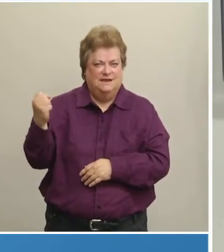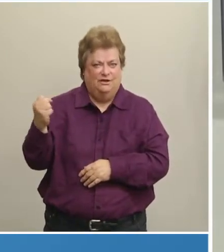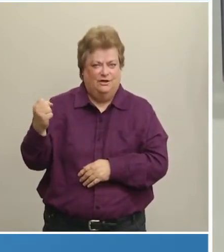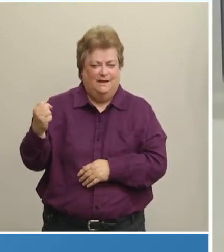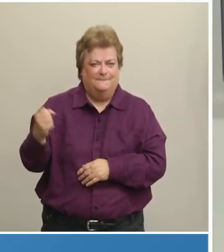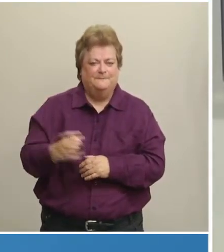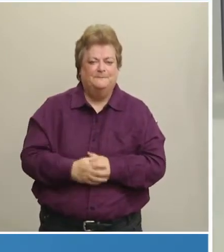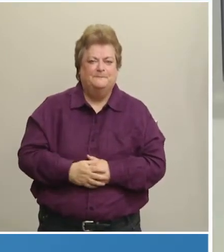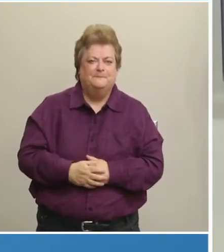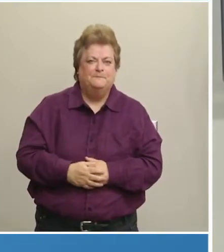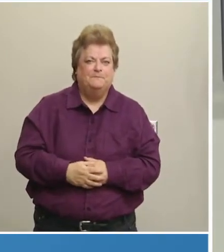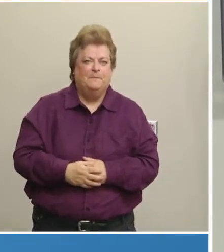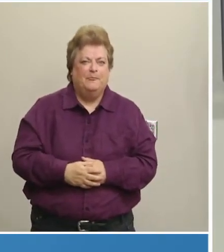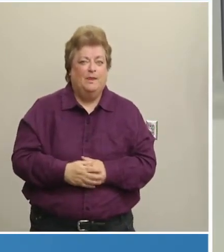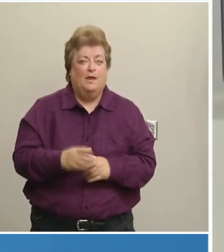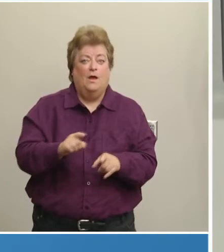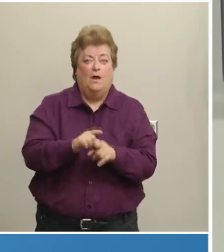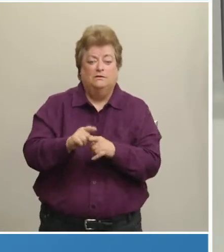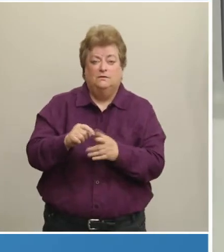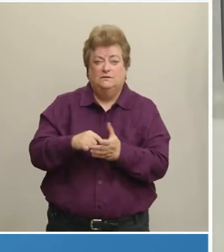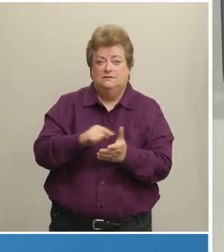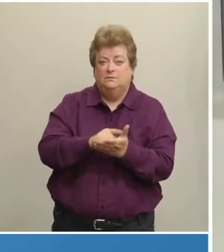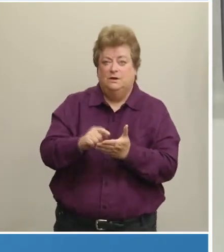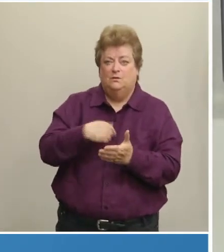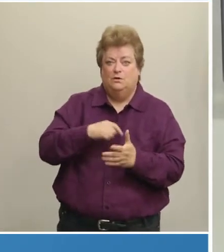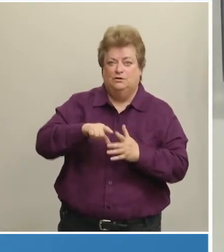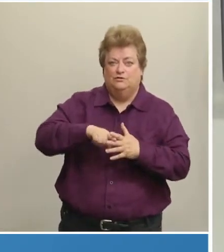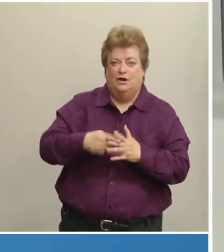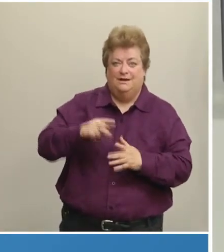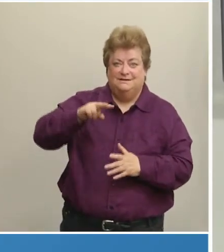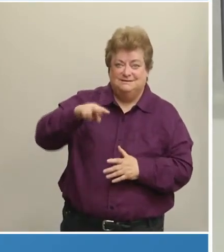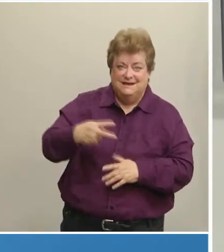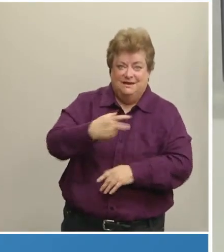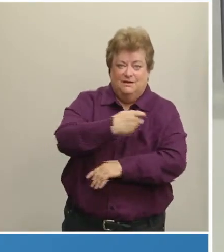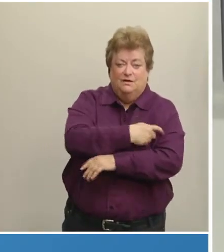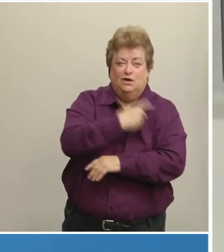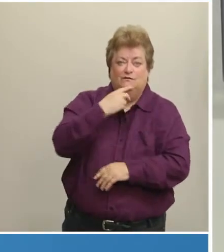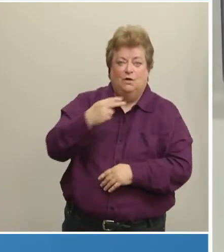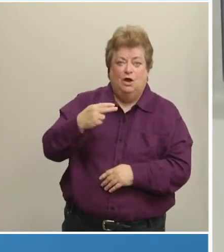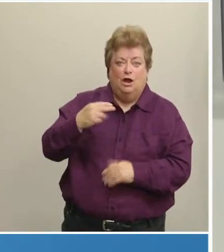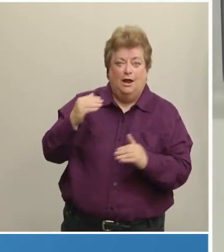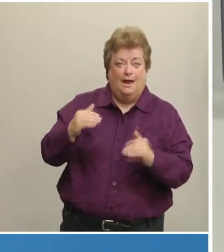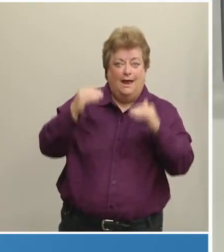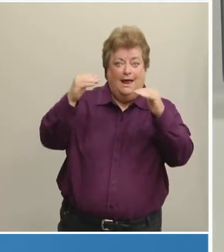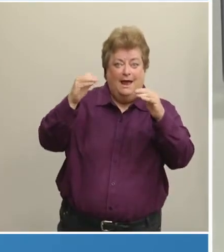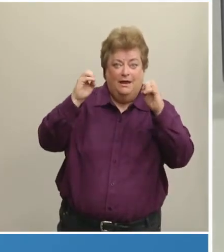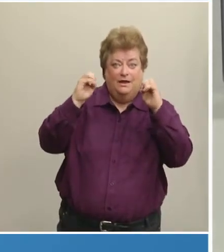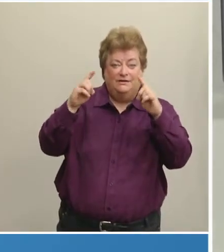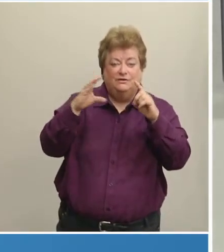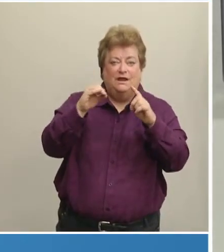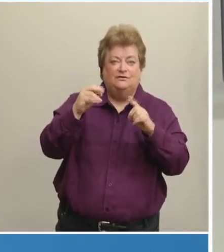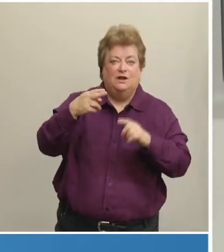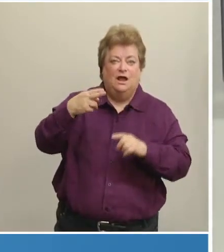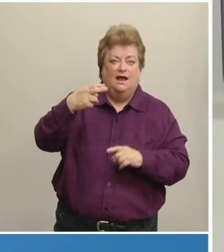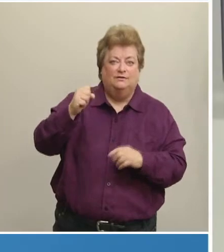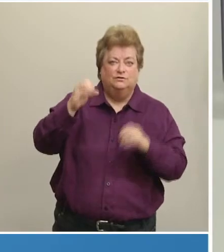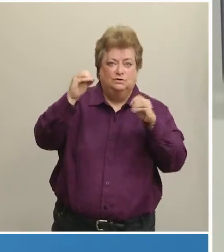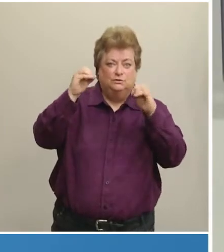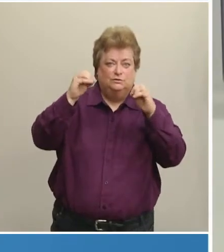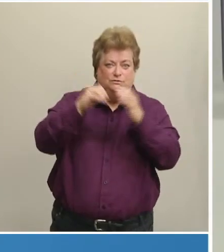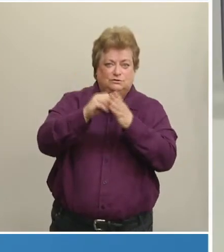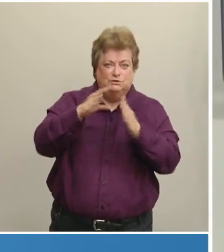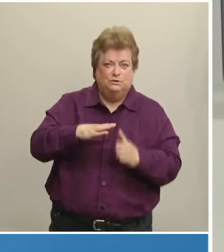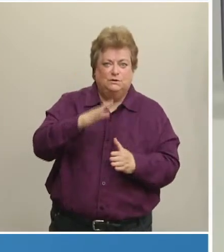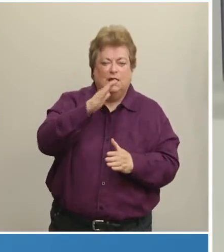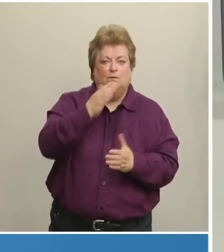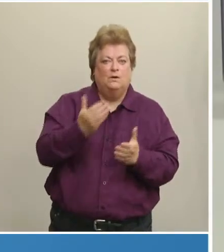Saturday. Also this week, we're starting second doses for higher education and high school students, and we're once